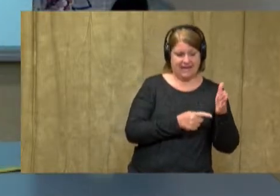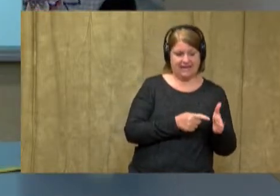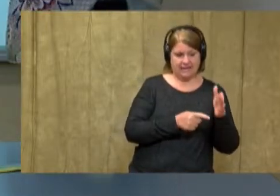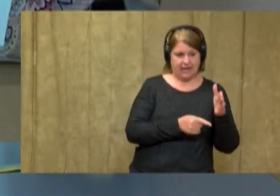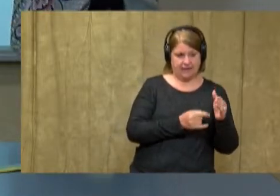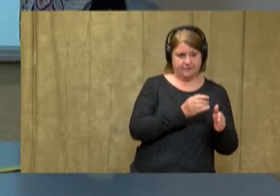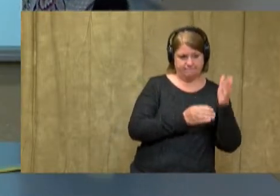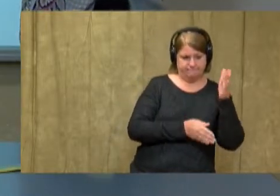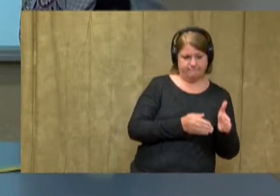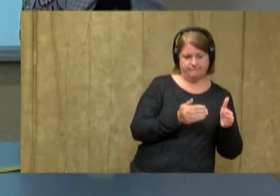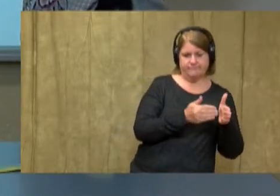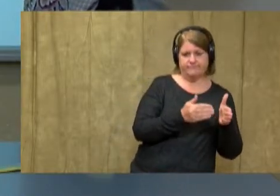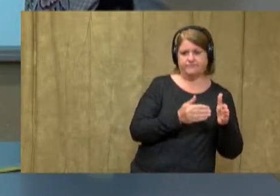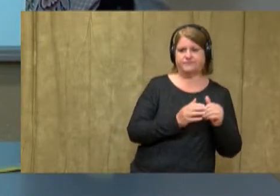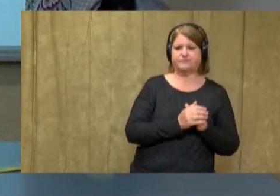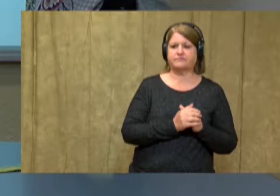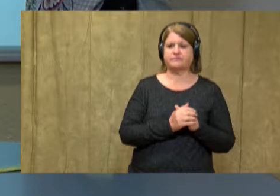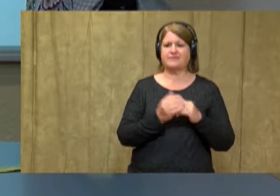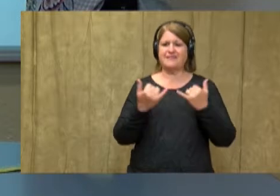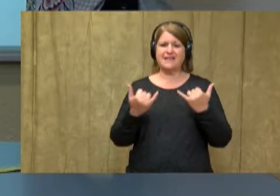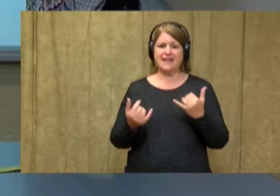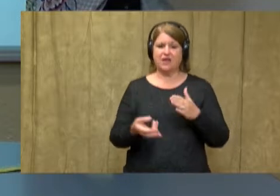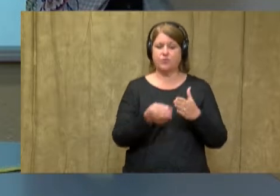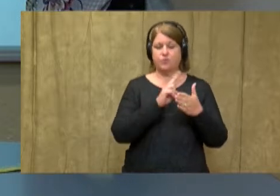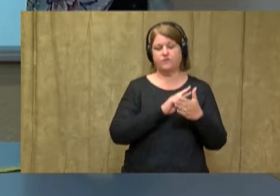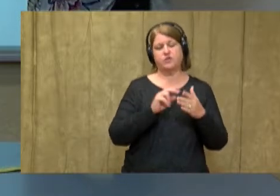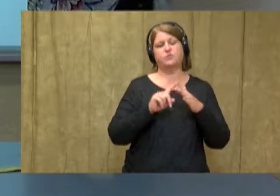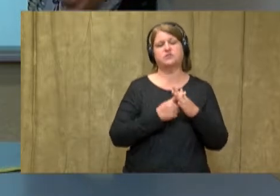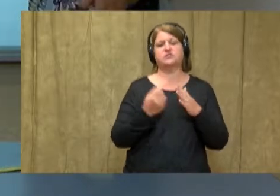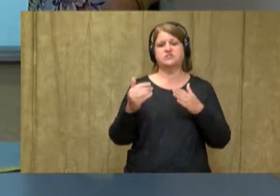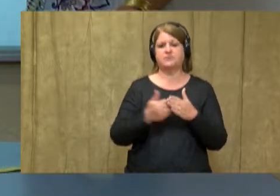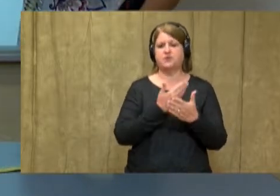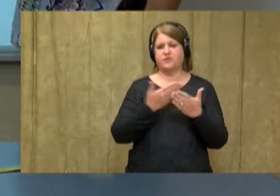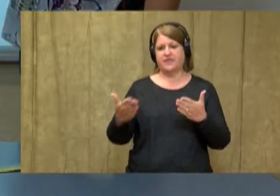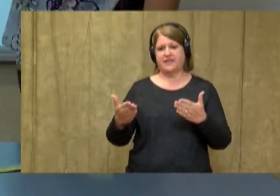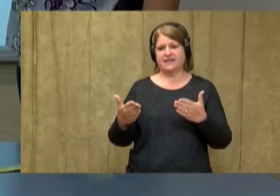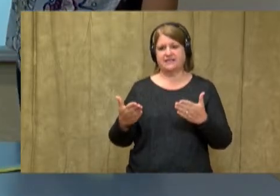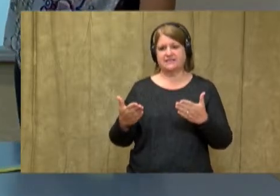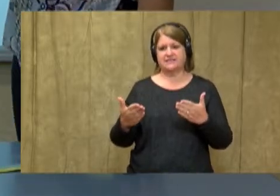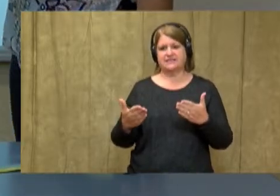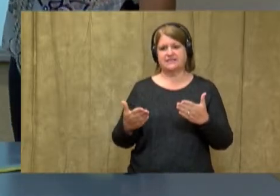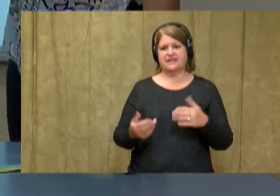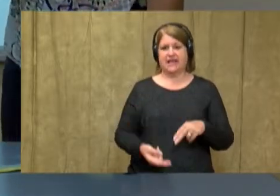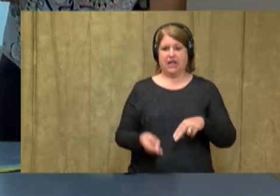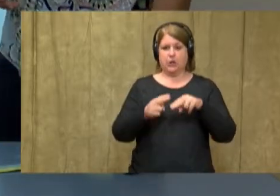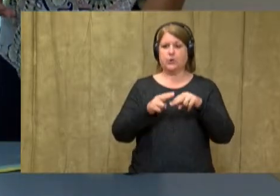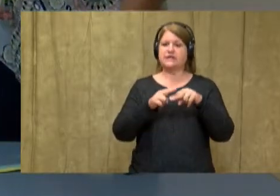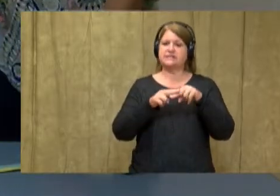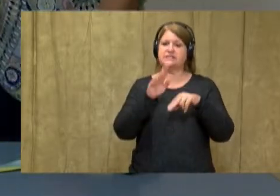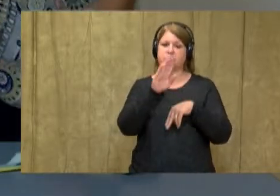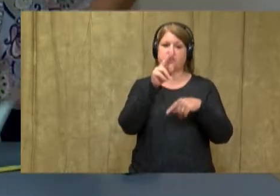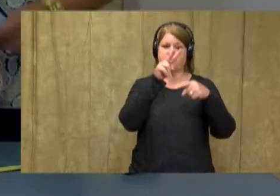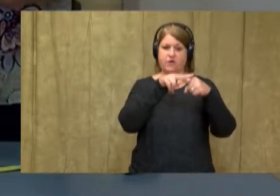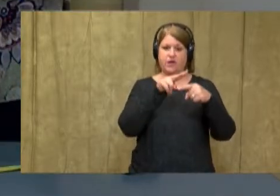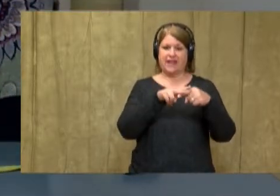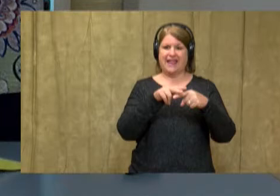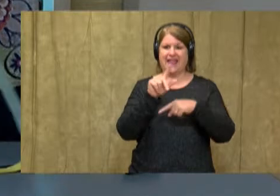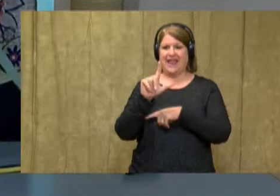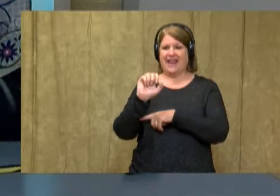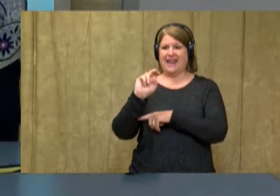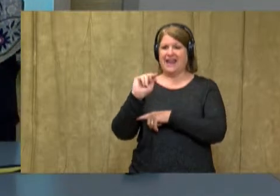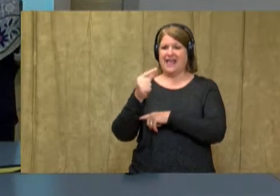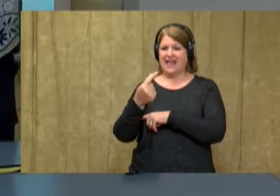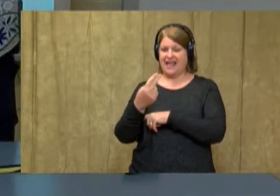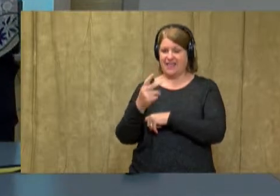Now that we've reviewed, let's start some new stuff. Building our vocabulary. Length. The length is